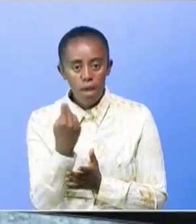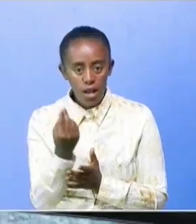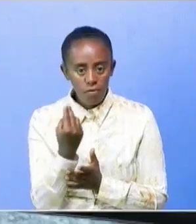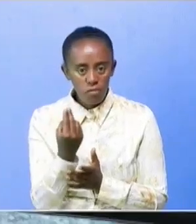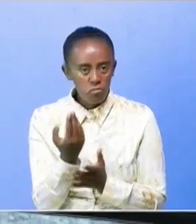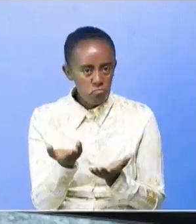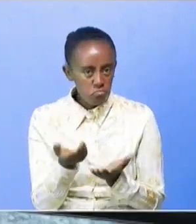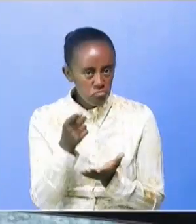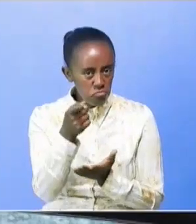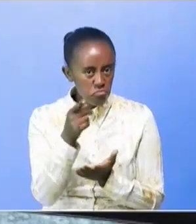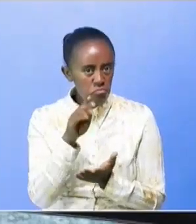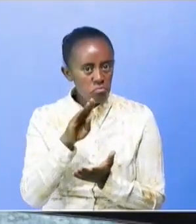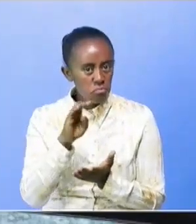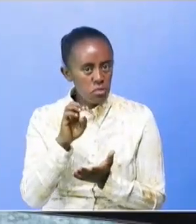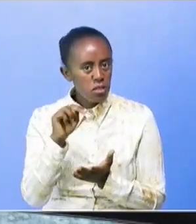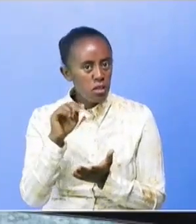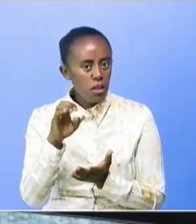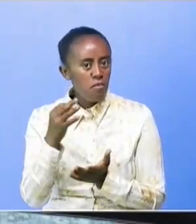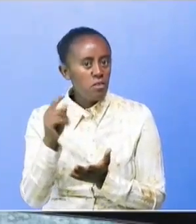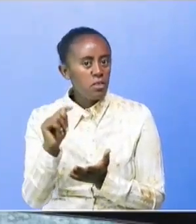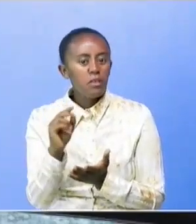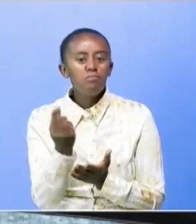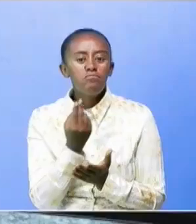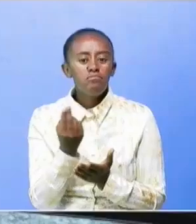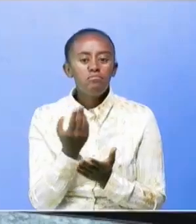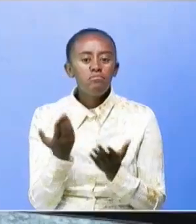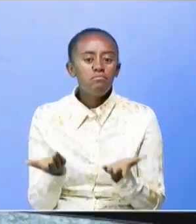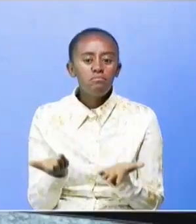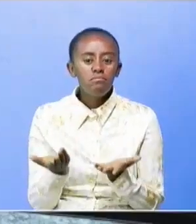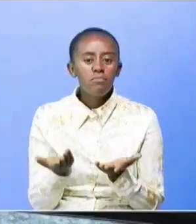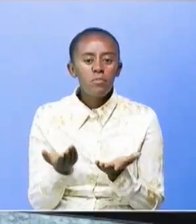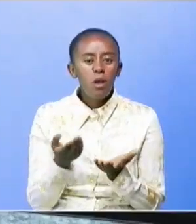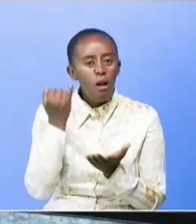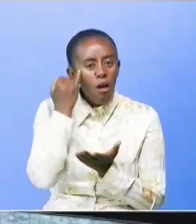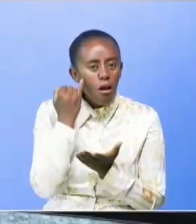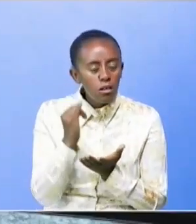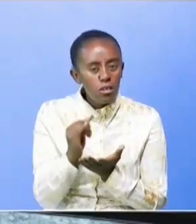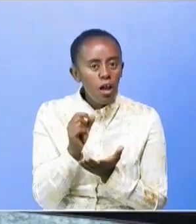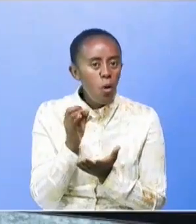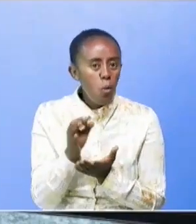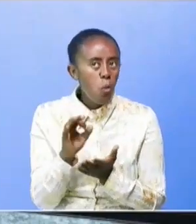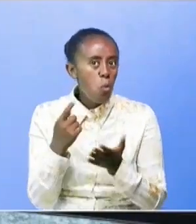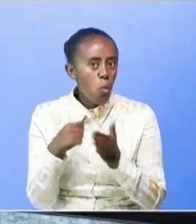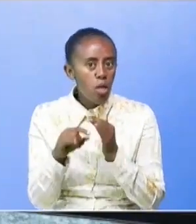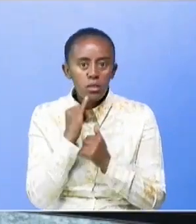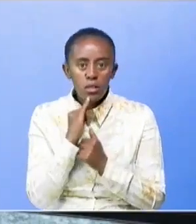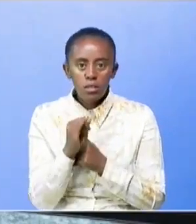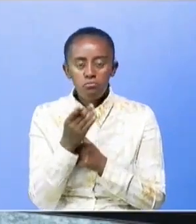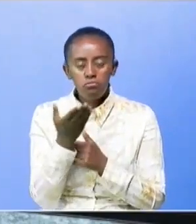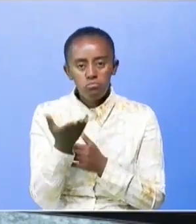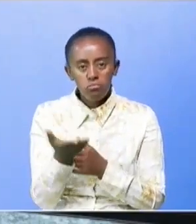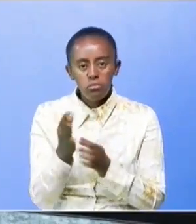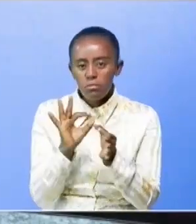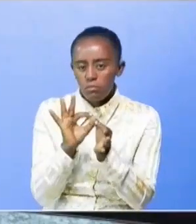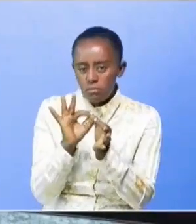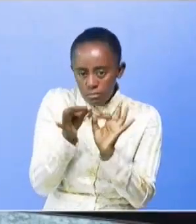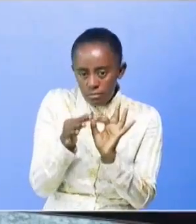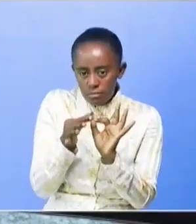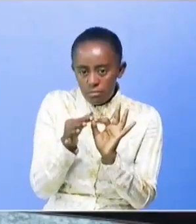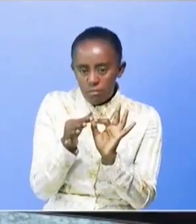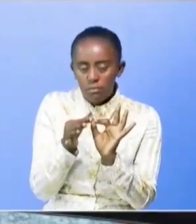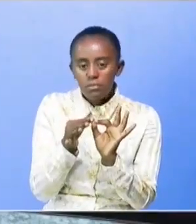What do you think it means, benefit? What is the idea or what is the meaning